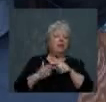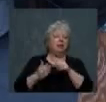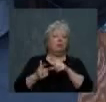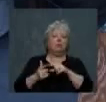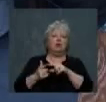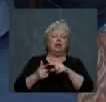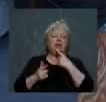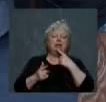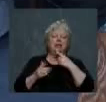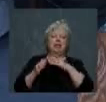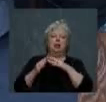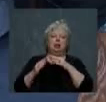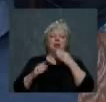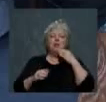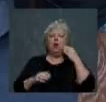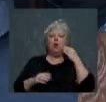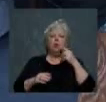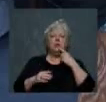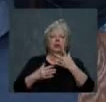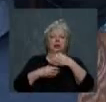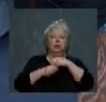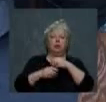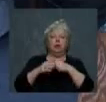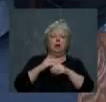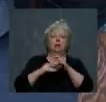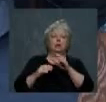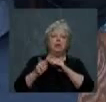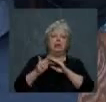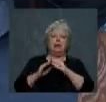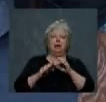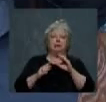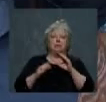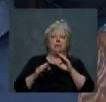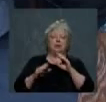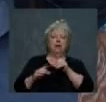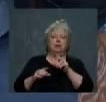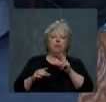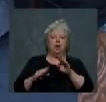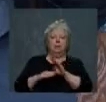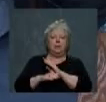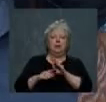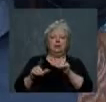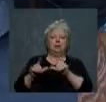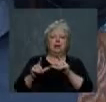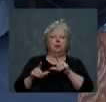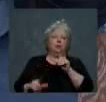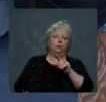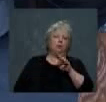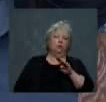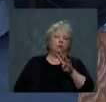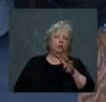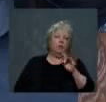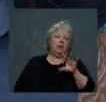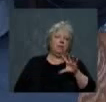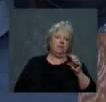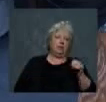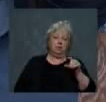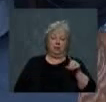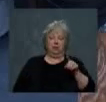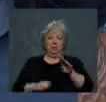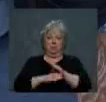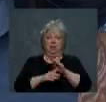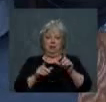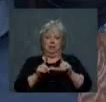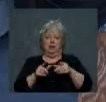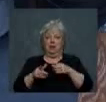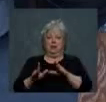the home at the subject address is included under a City of Little Rock business license number 144850. This is a business